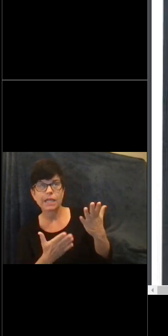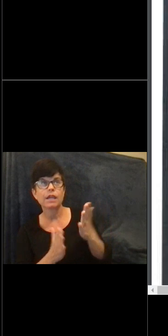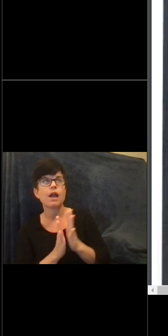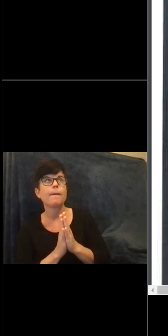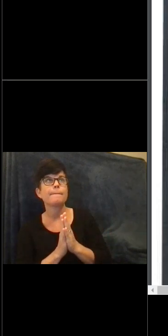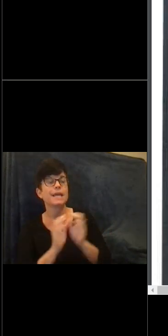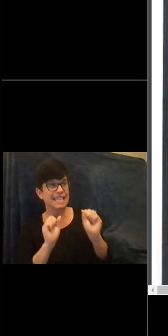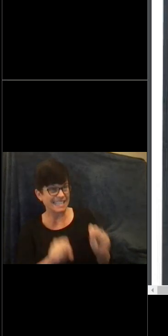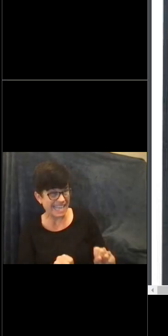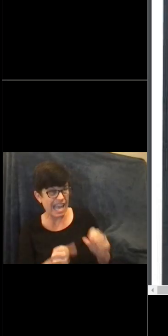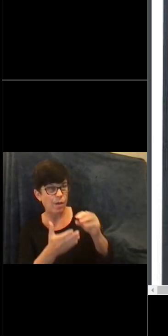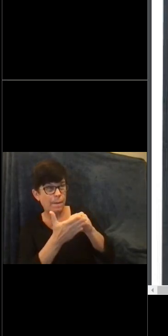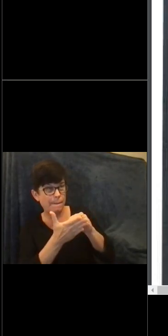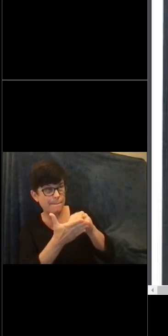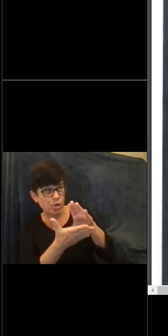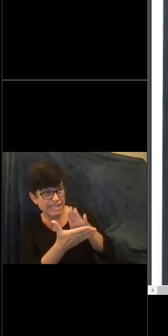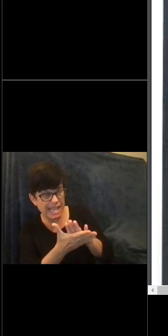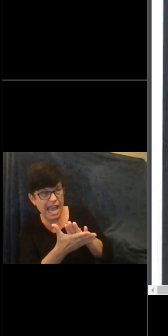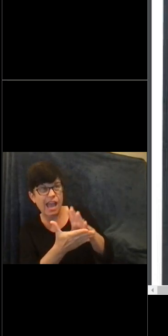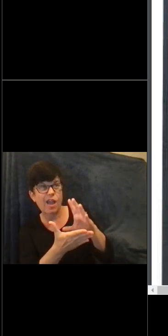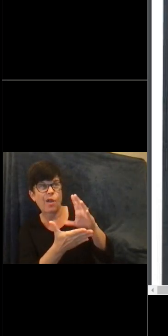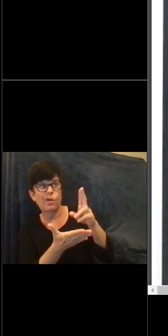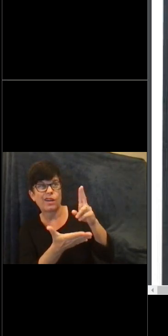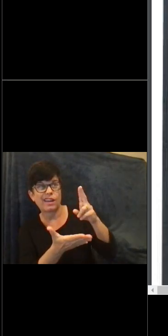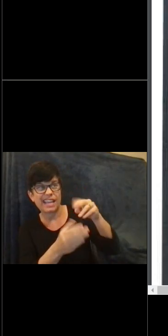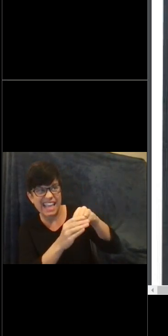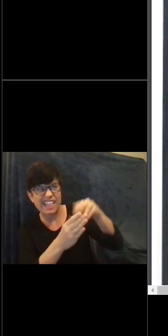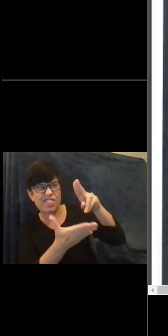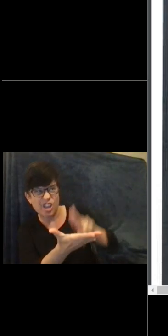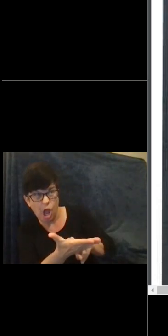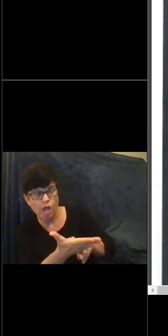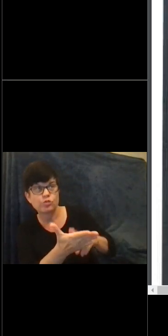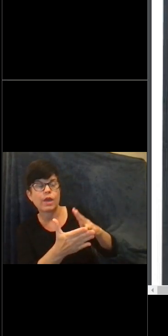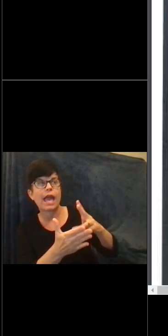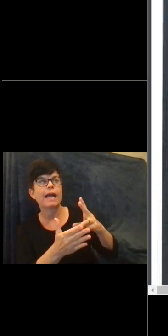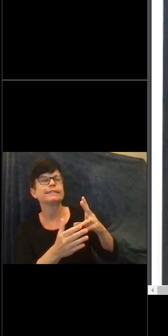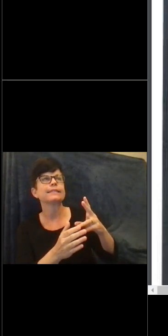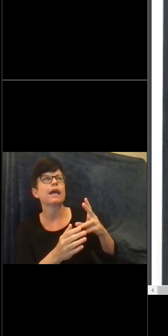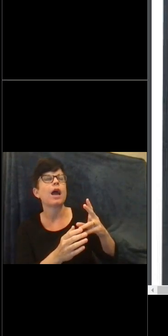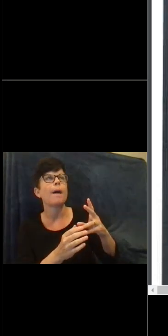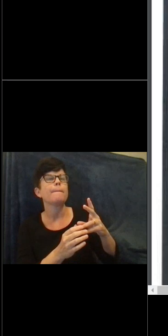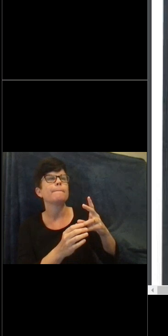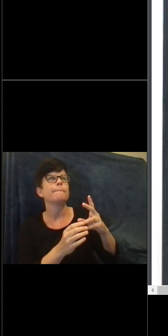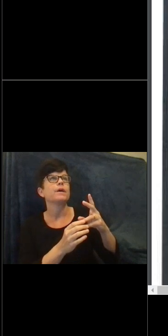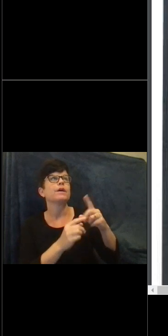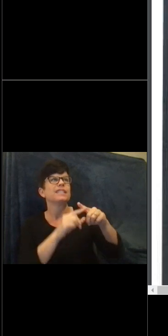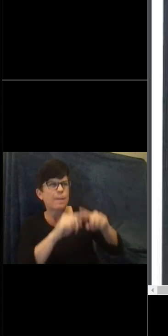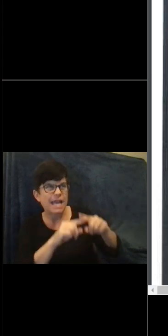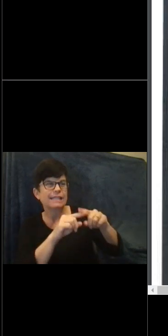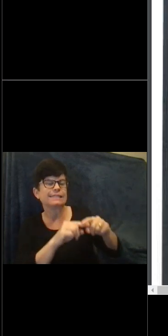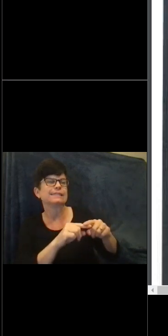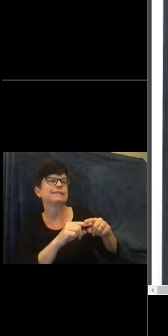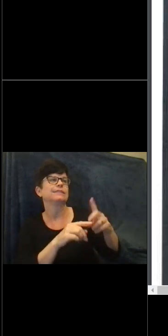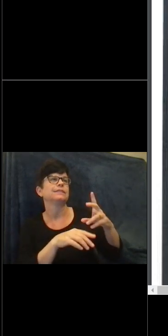Can we put any sort of condition on the extension? Because I mean, we,